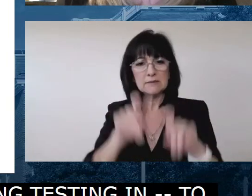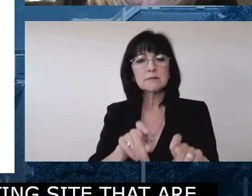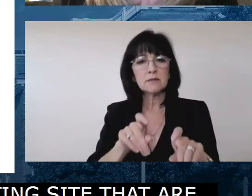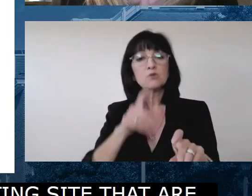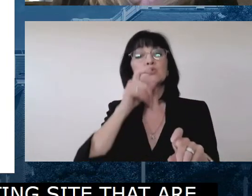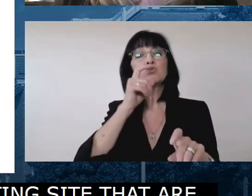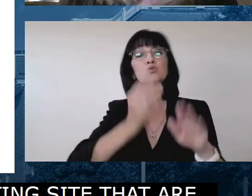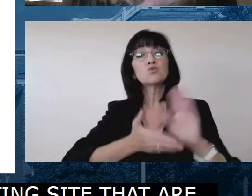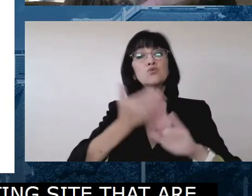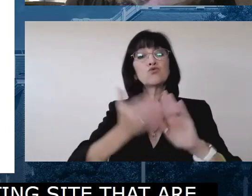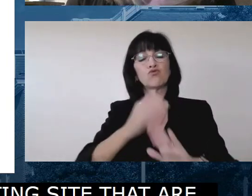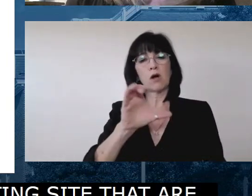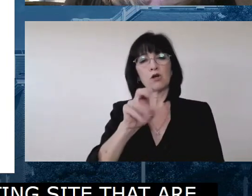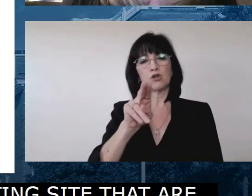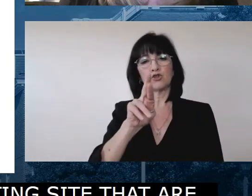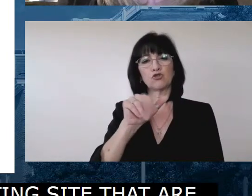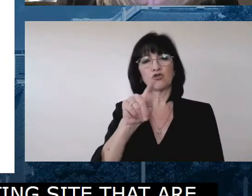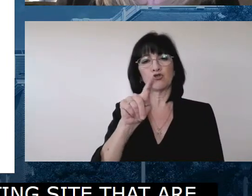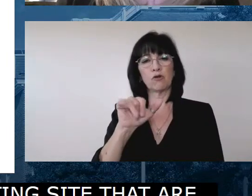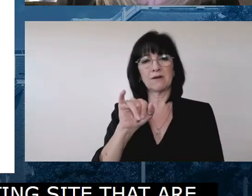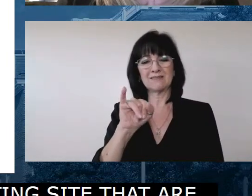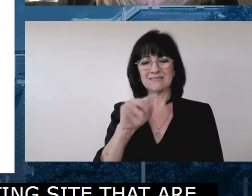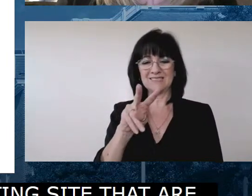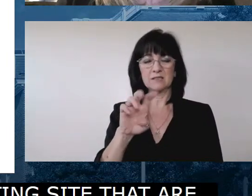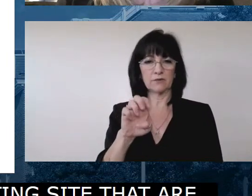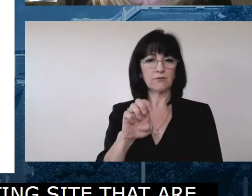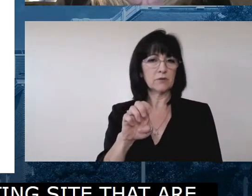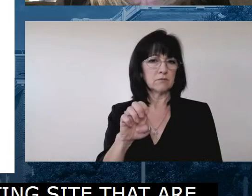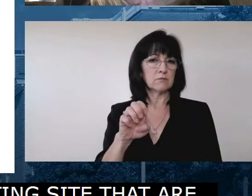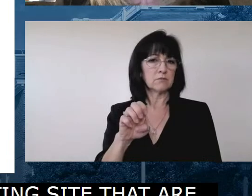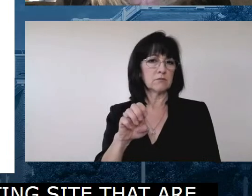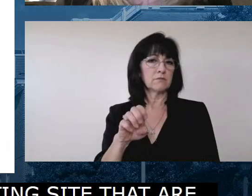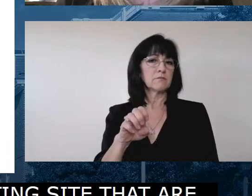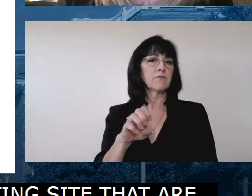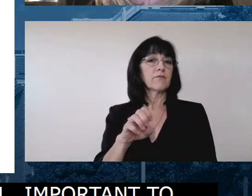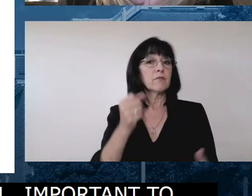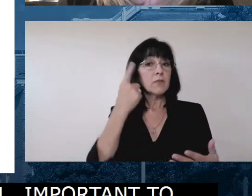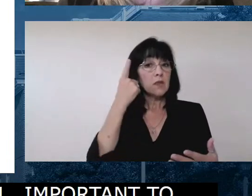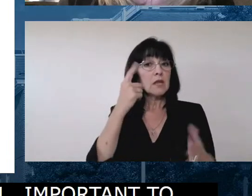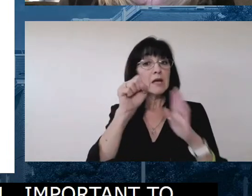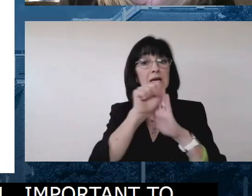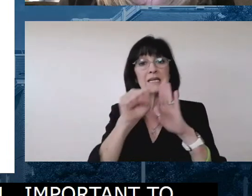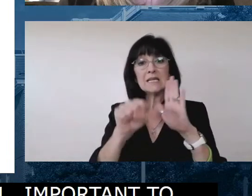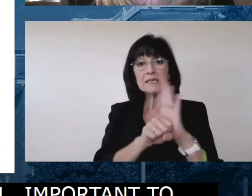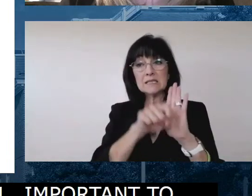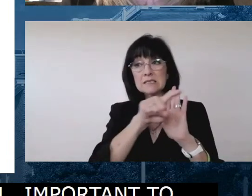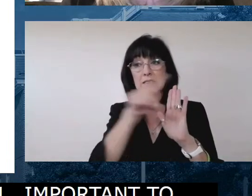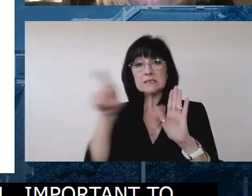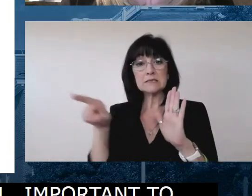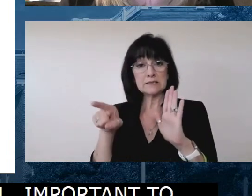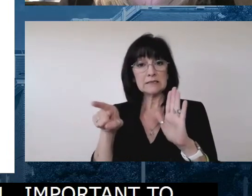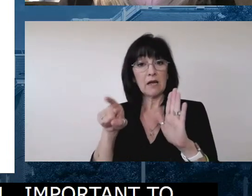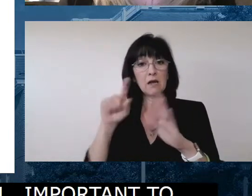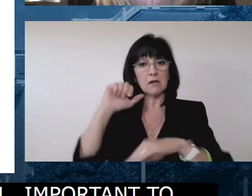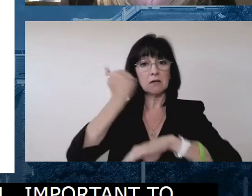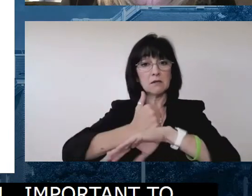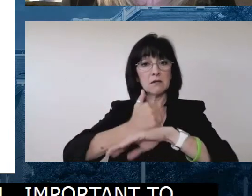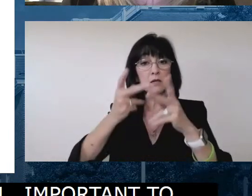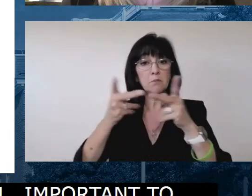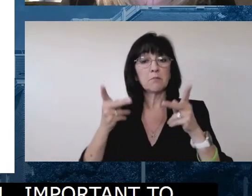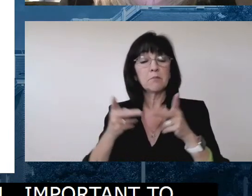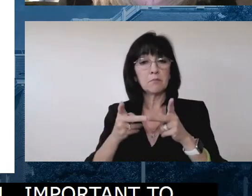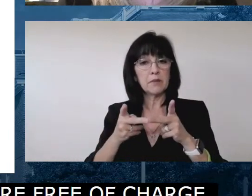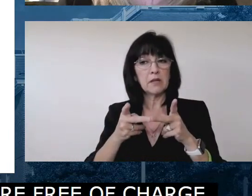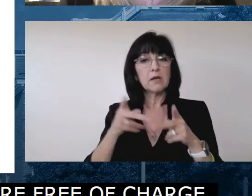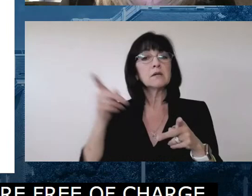operation. Important to know that testing at the state-run sites are free of charge, but you may see a charge